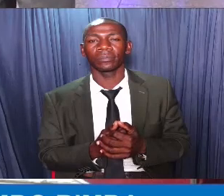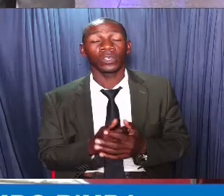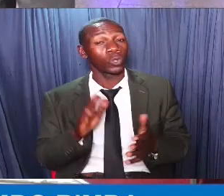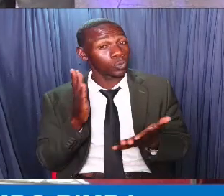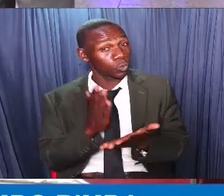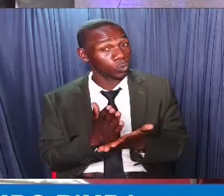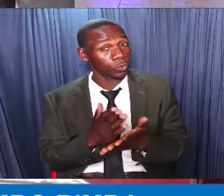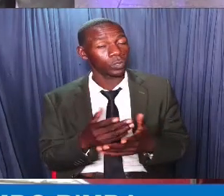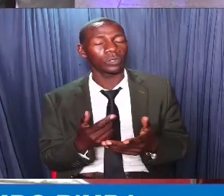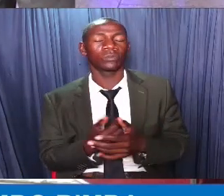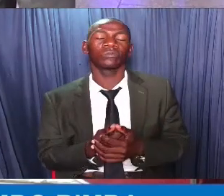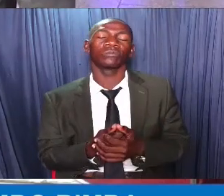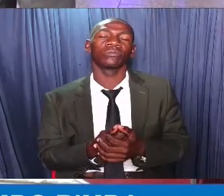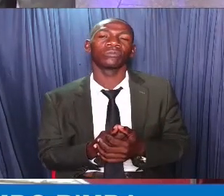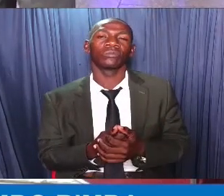Kabisa. That is it.